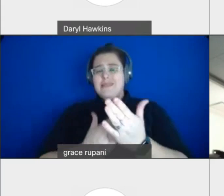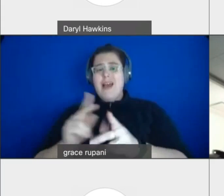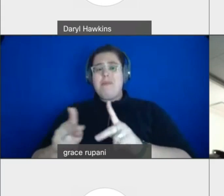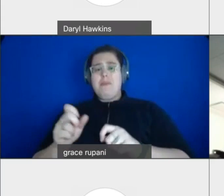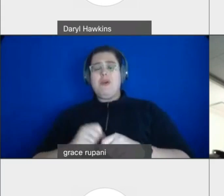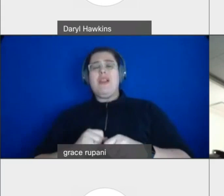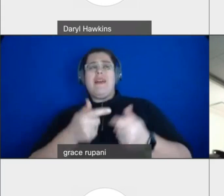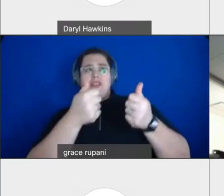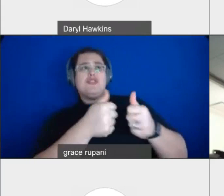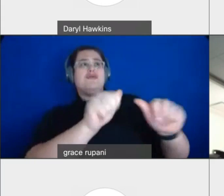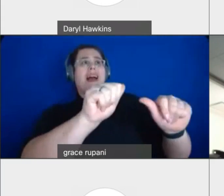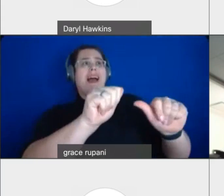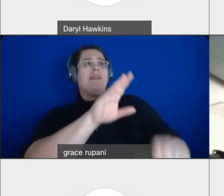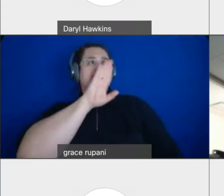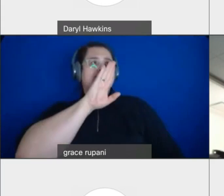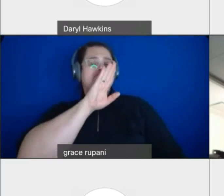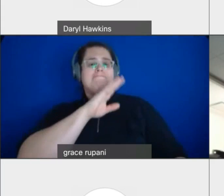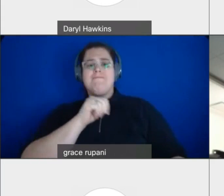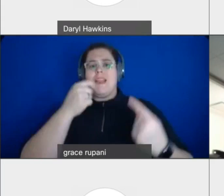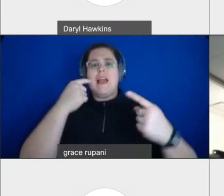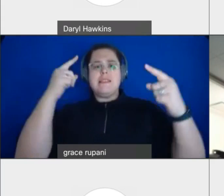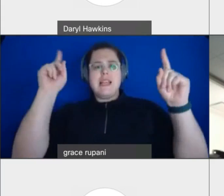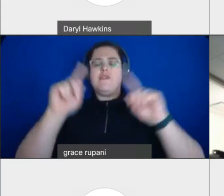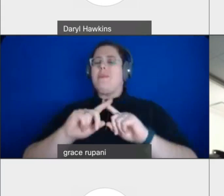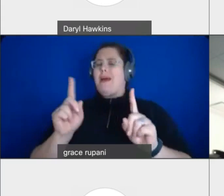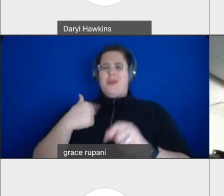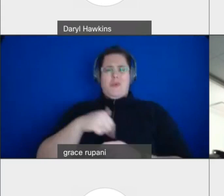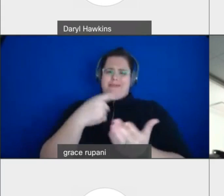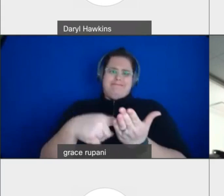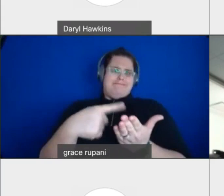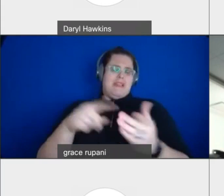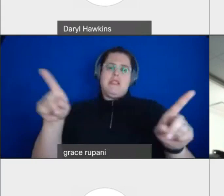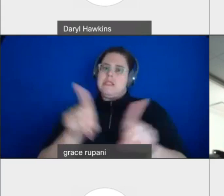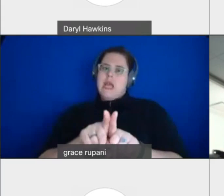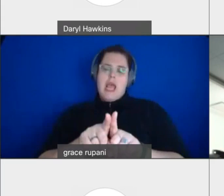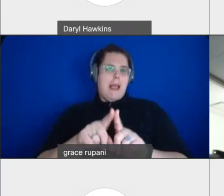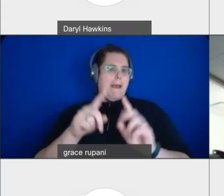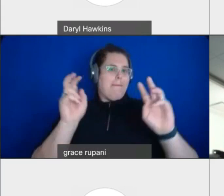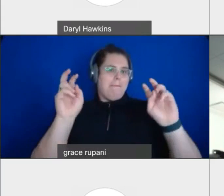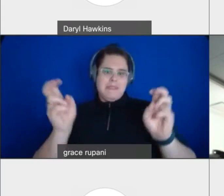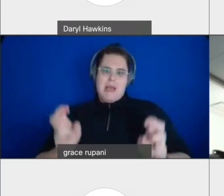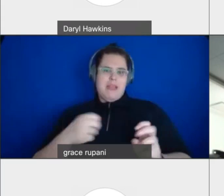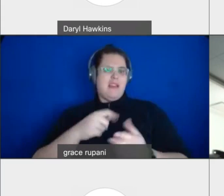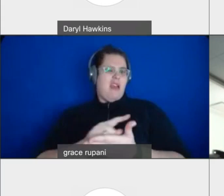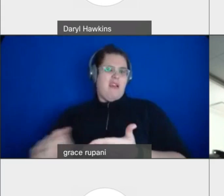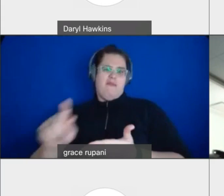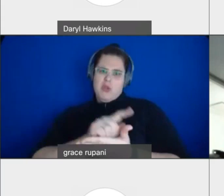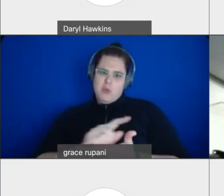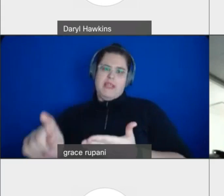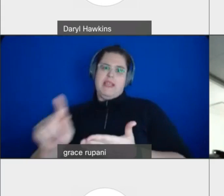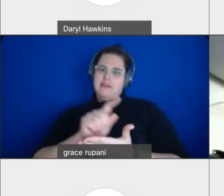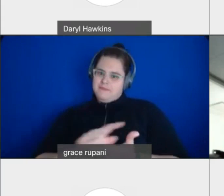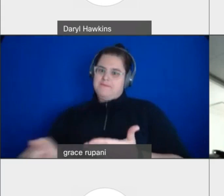but we talk about this weekly. And as vaccines